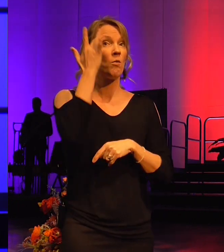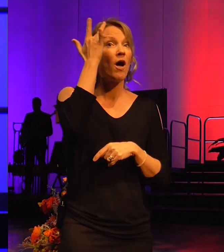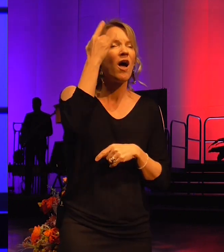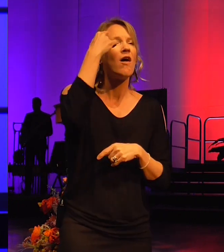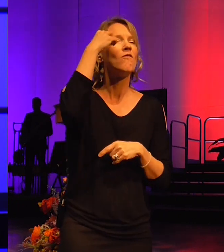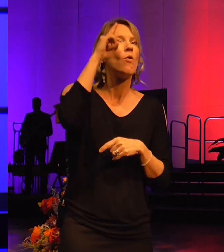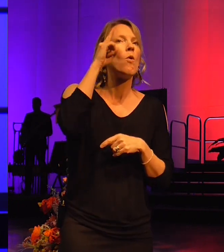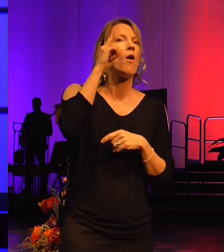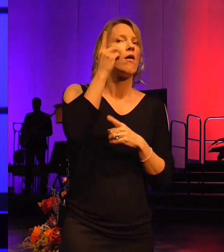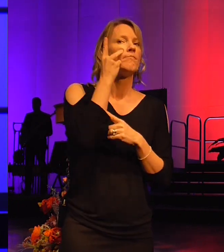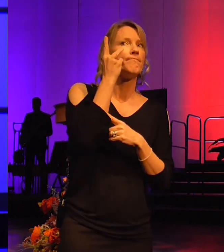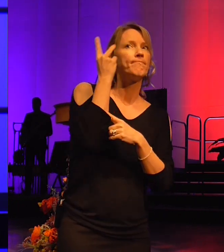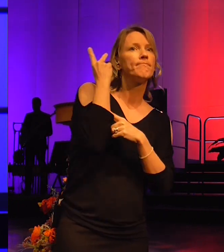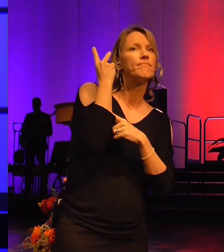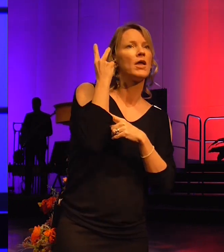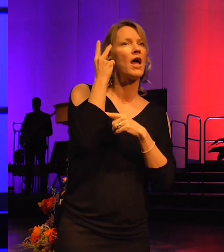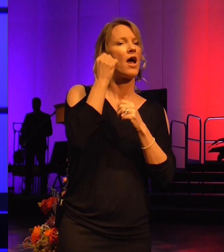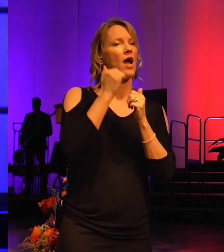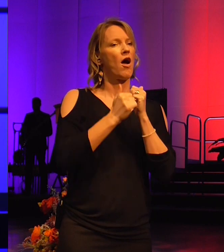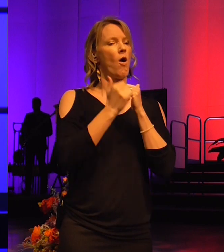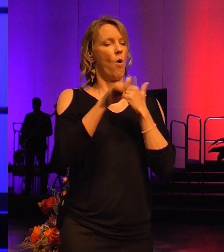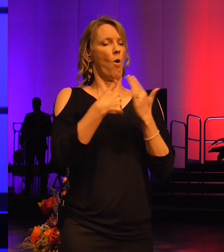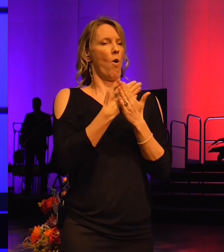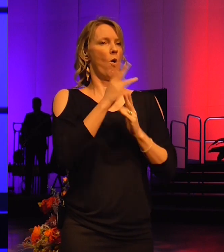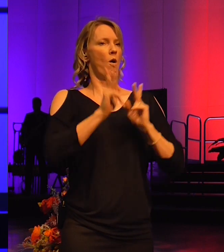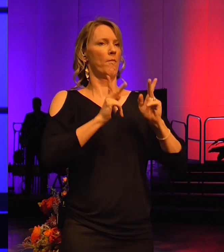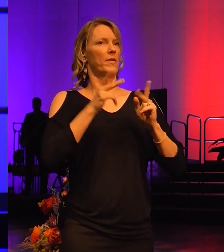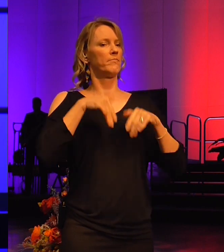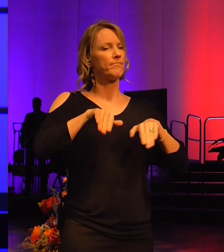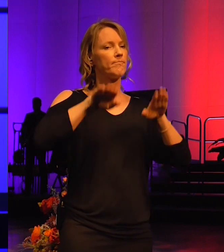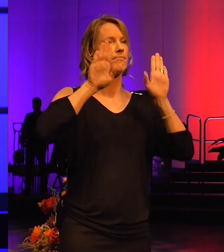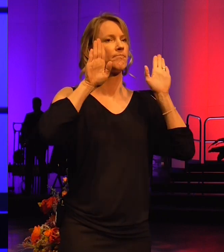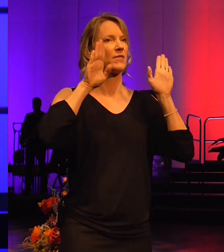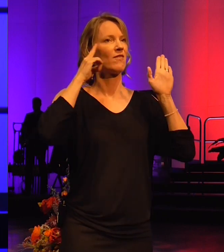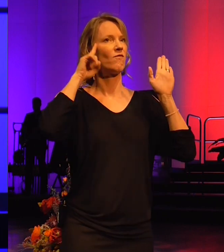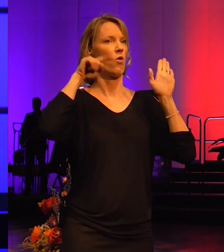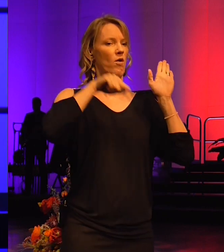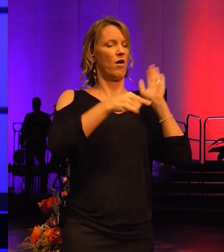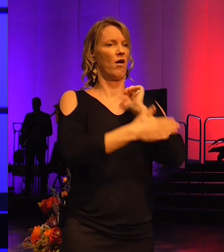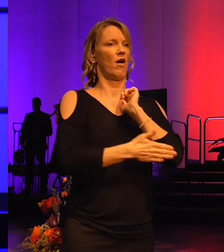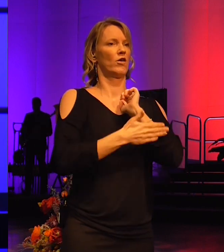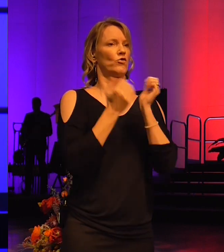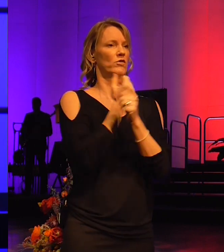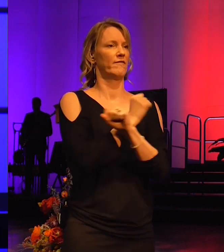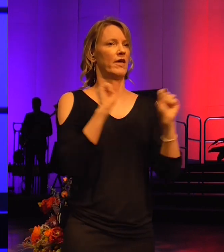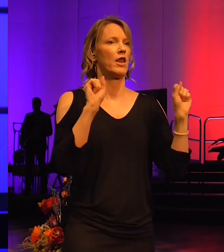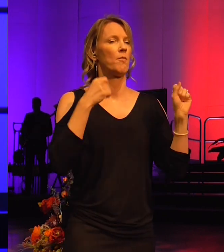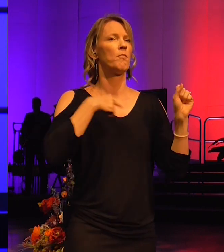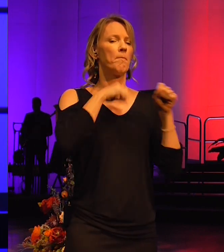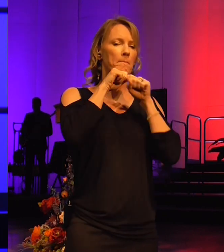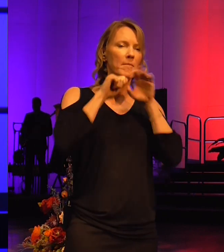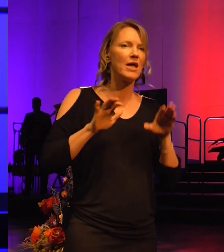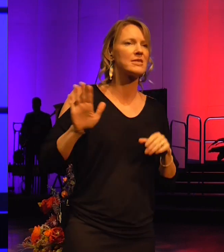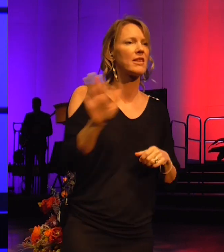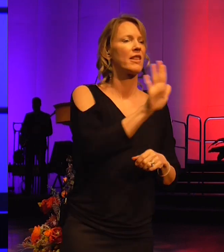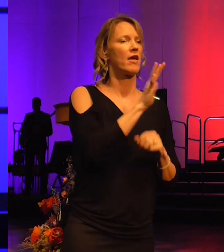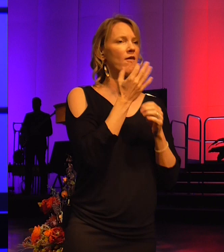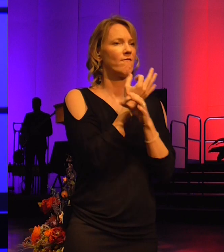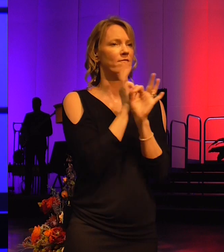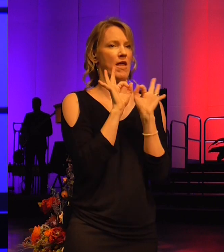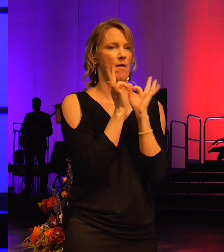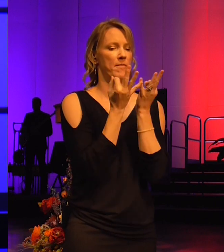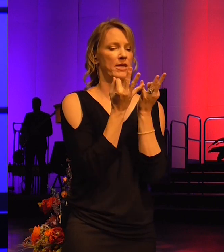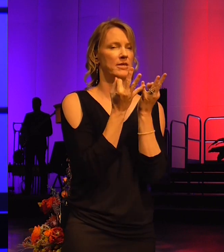for the memory of all who have given their life for the freedom of this country. We bless their